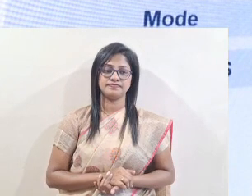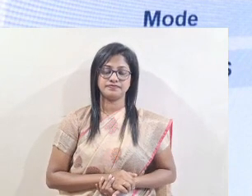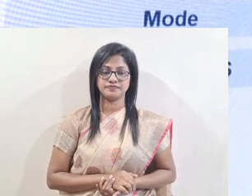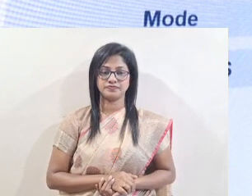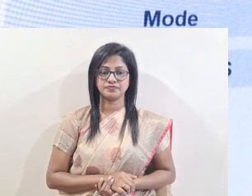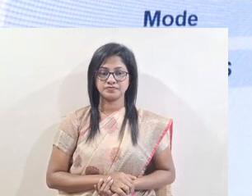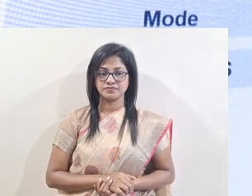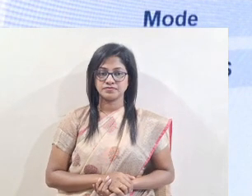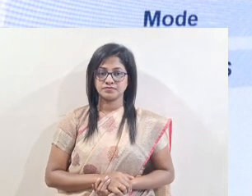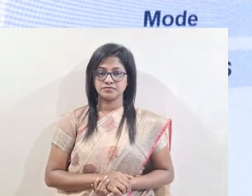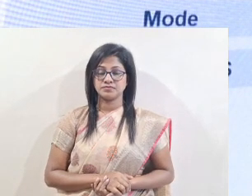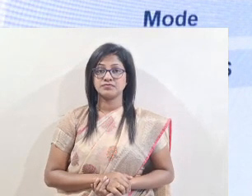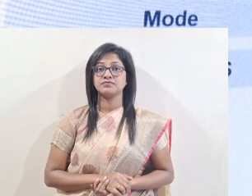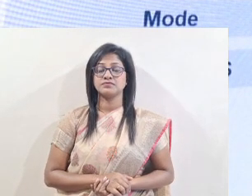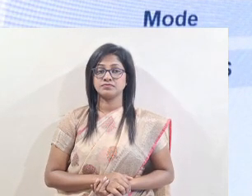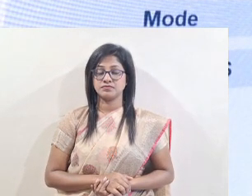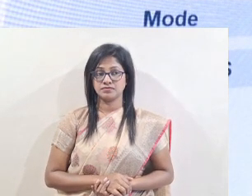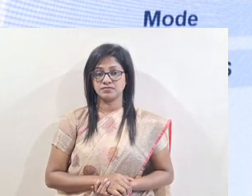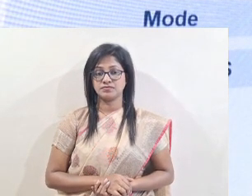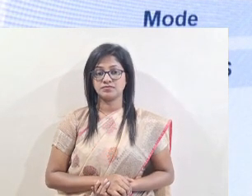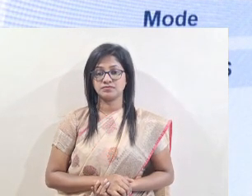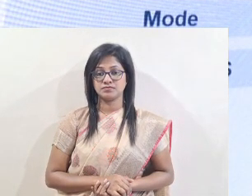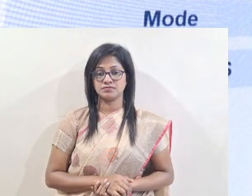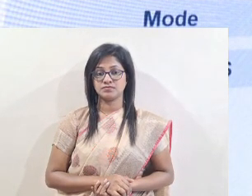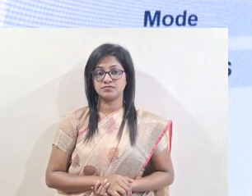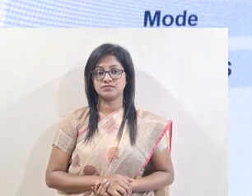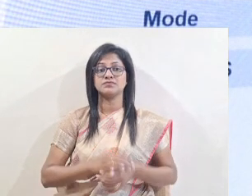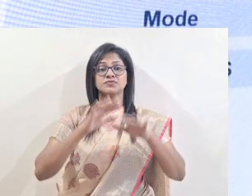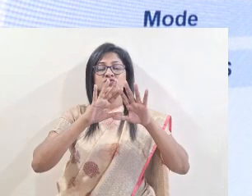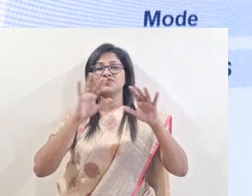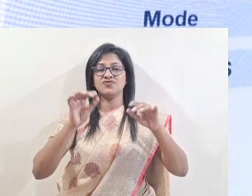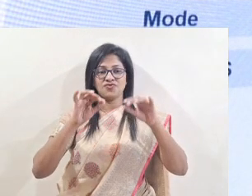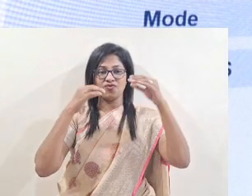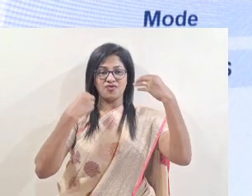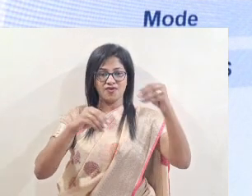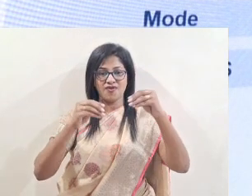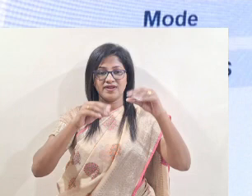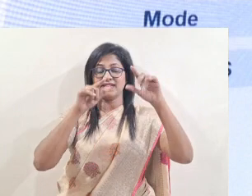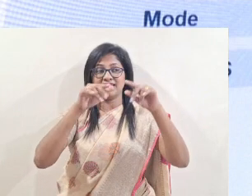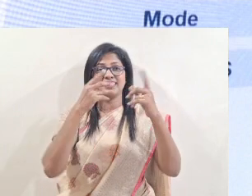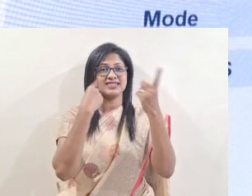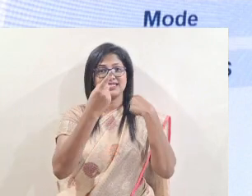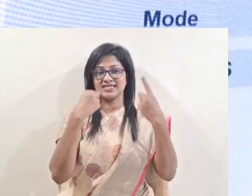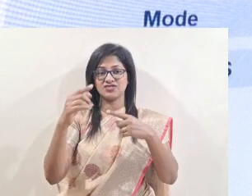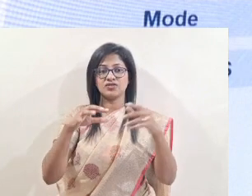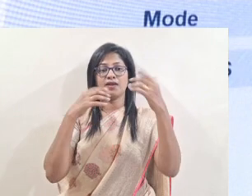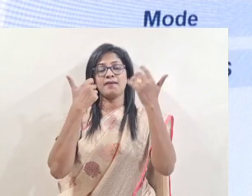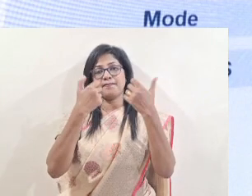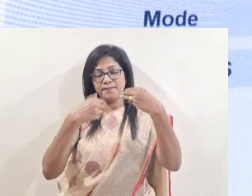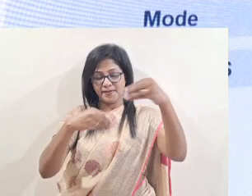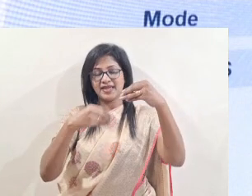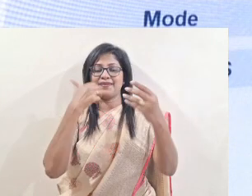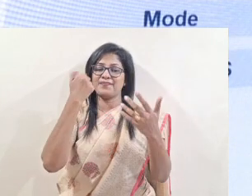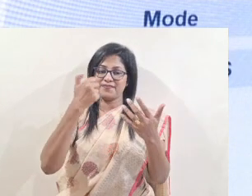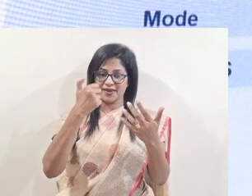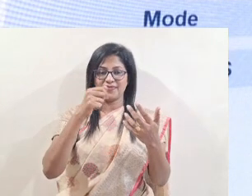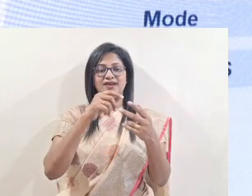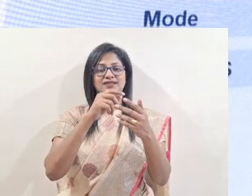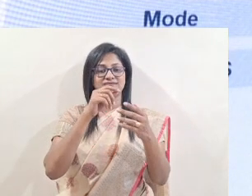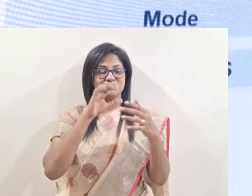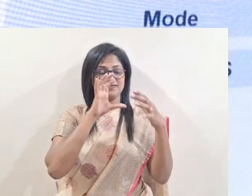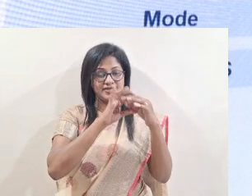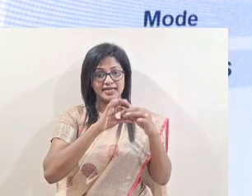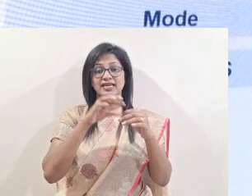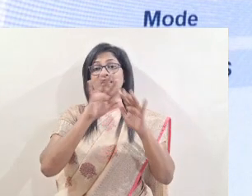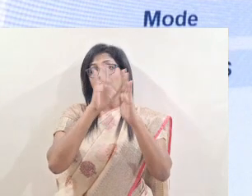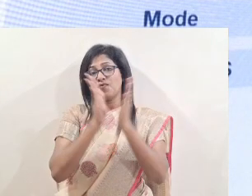Then an offline pen paper based stakeholder perception survey, it was conducted with a sample of 390 people